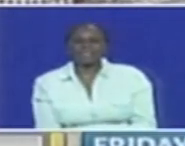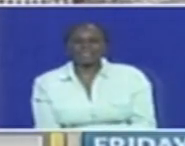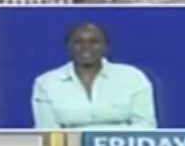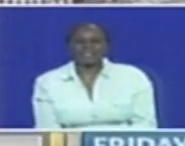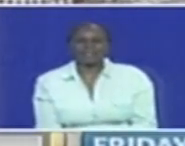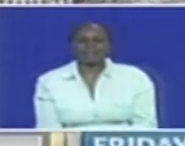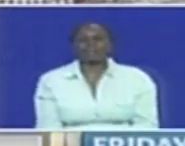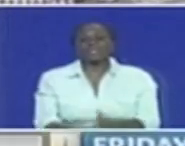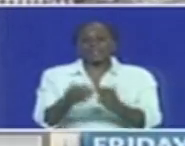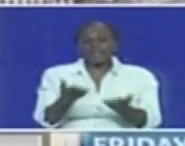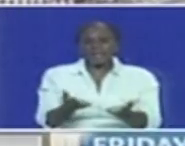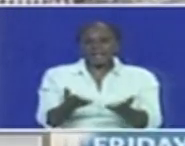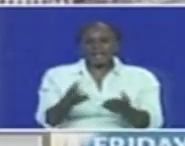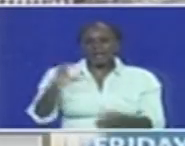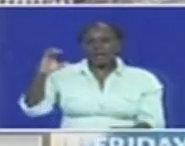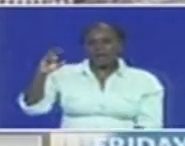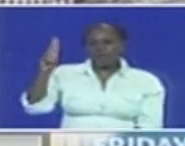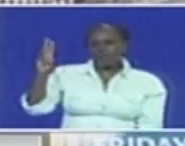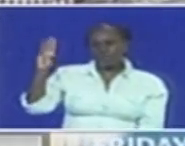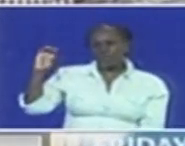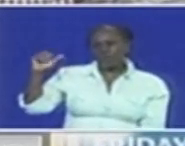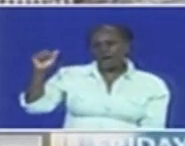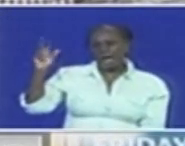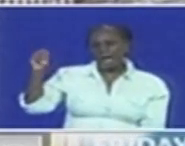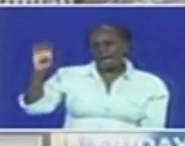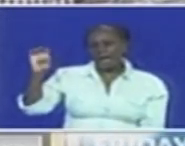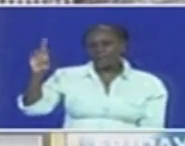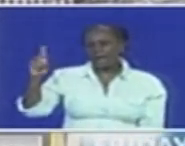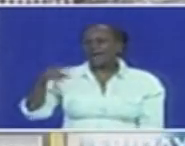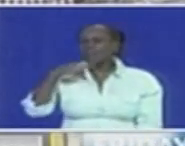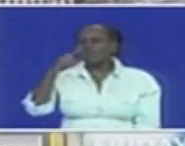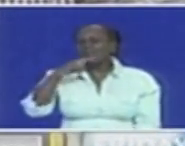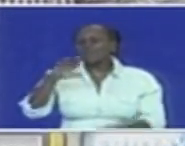right, Willis, what about cucumber? Do we say cucumber or cucumber?